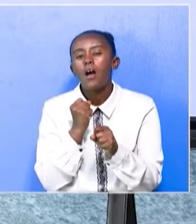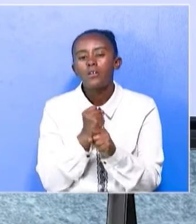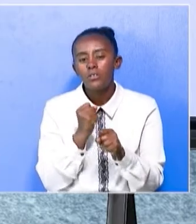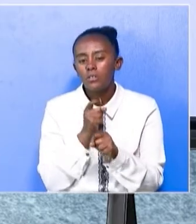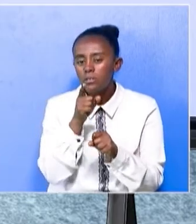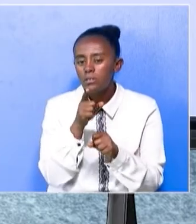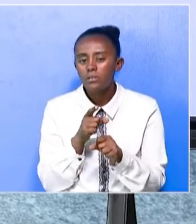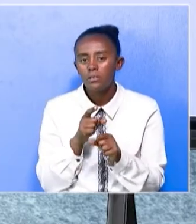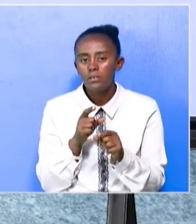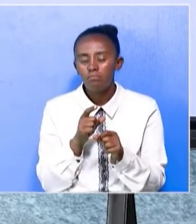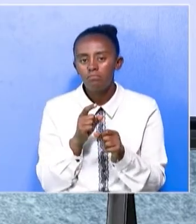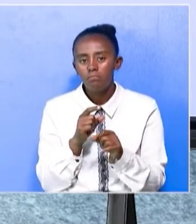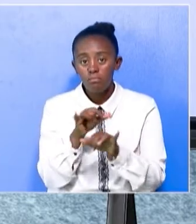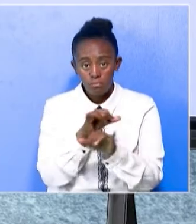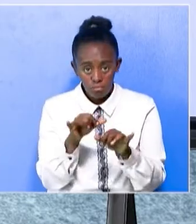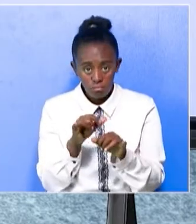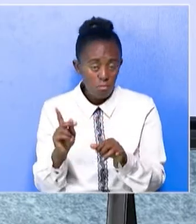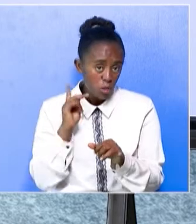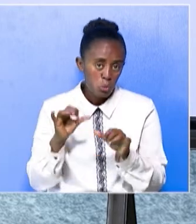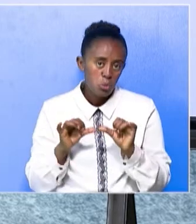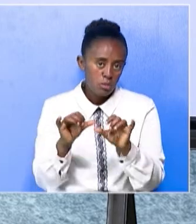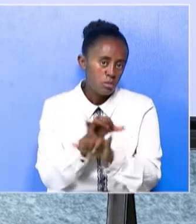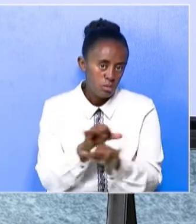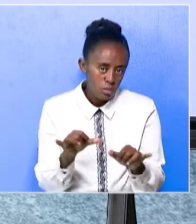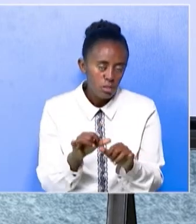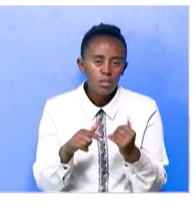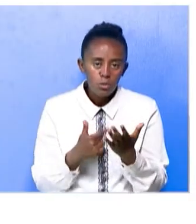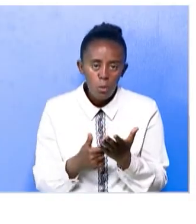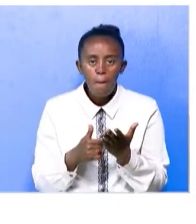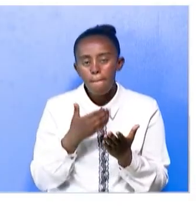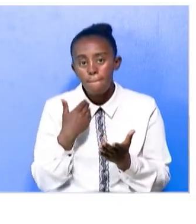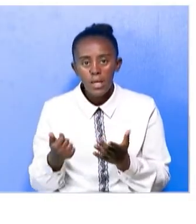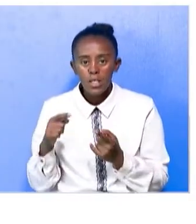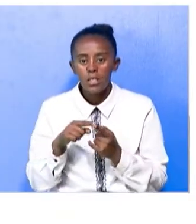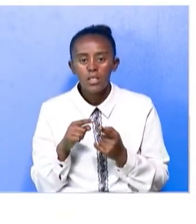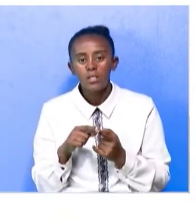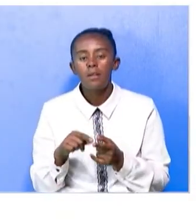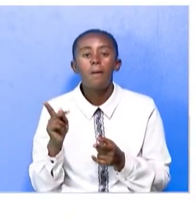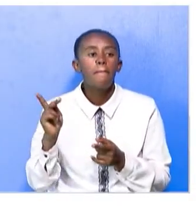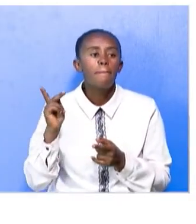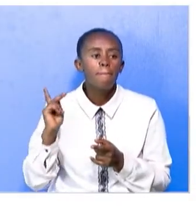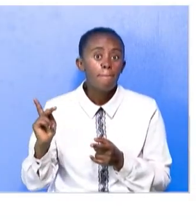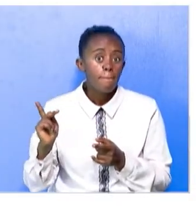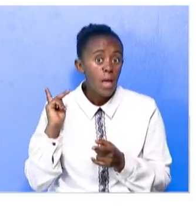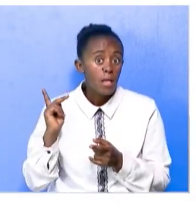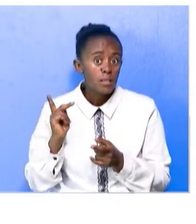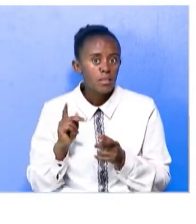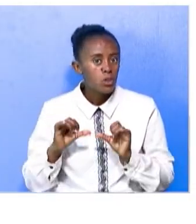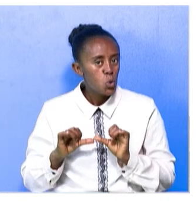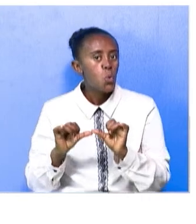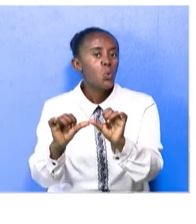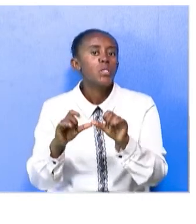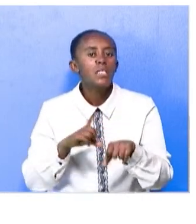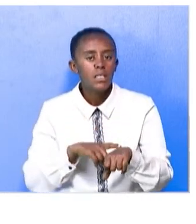actions are these? Still no, these are the parts of past continuous tense. So better to write the past continuous